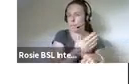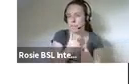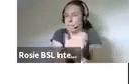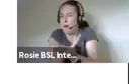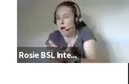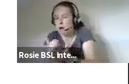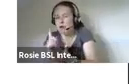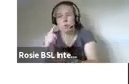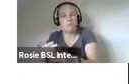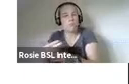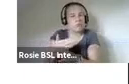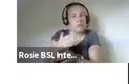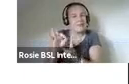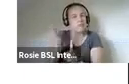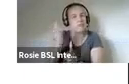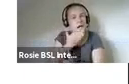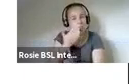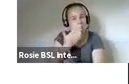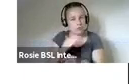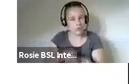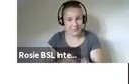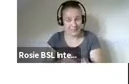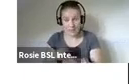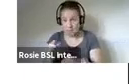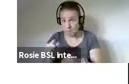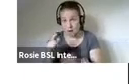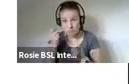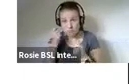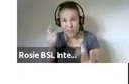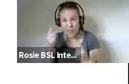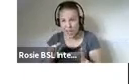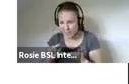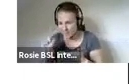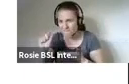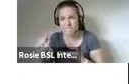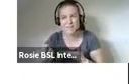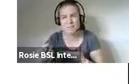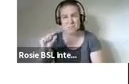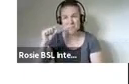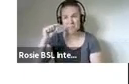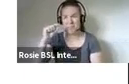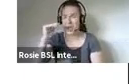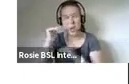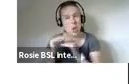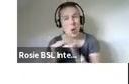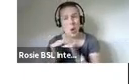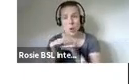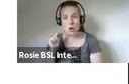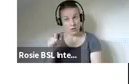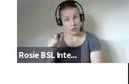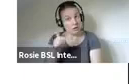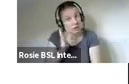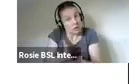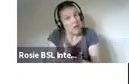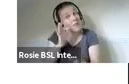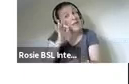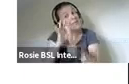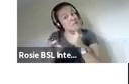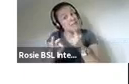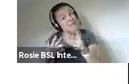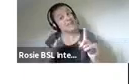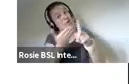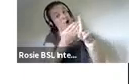The disbursement in this sector was alarmingly low, considering that it is actually a specific target in our